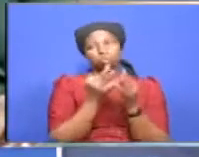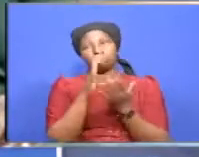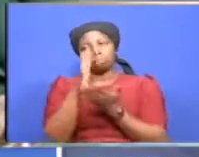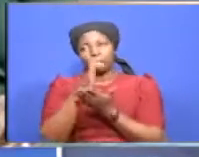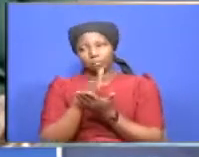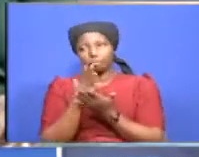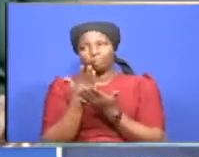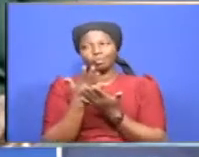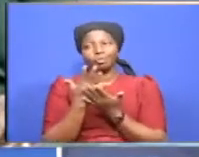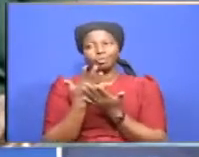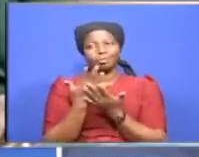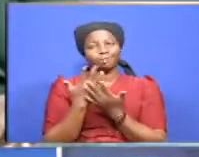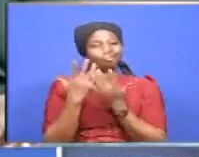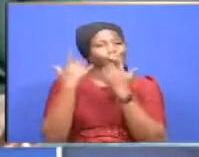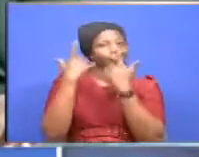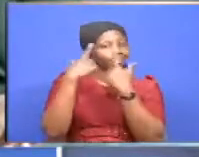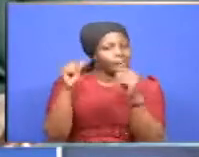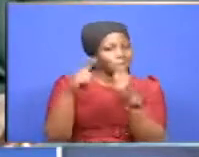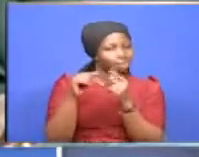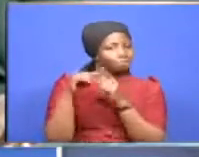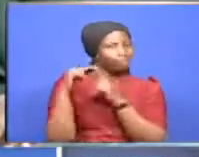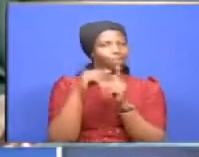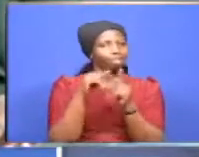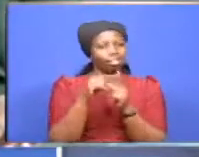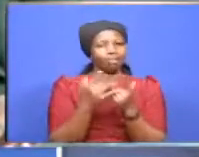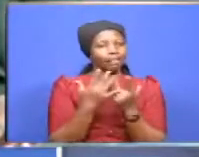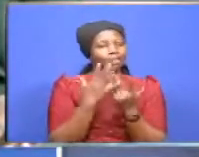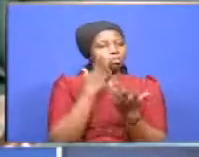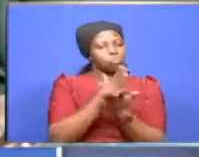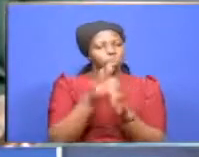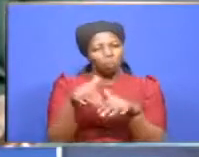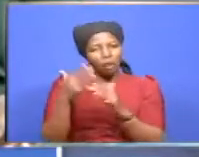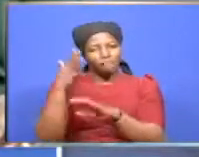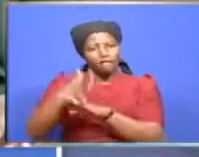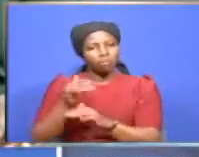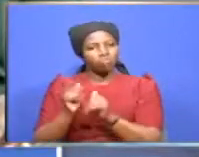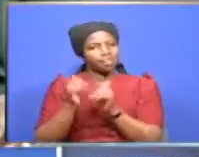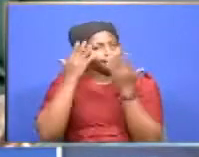the allegations that have been put across are true or false. Back to you, Safin.